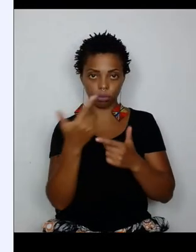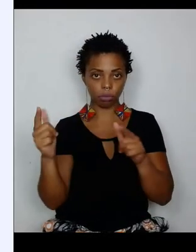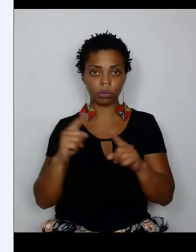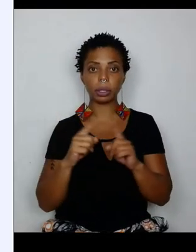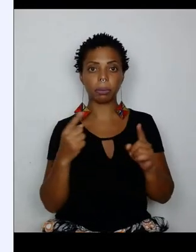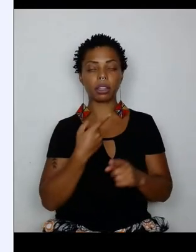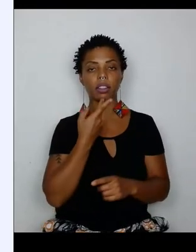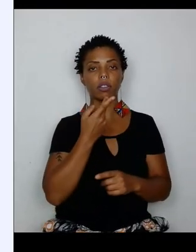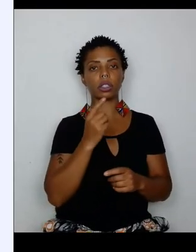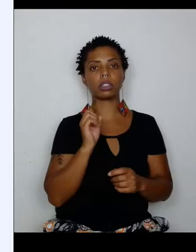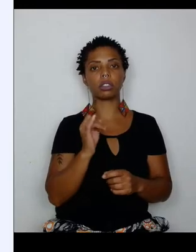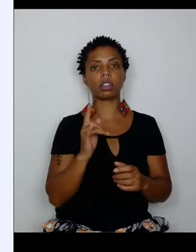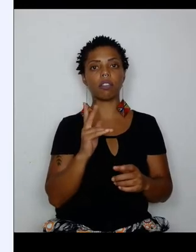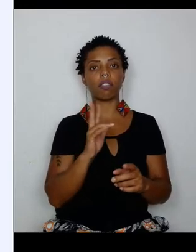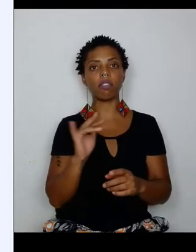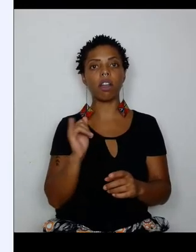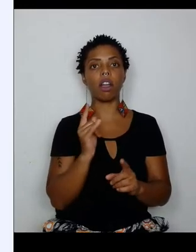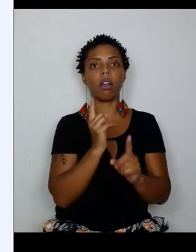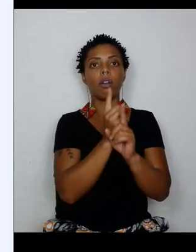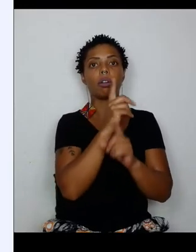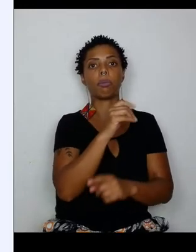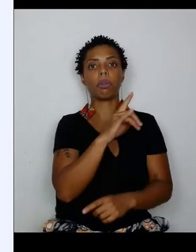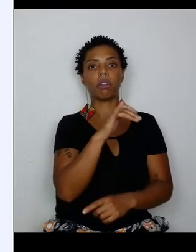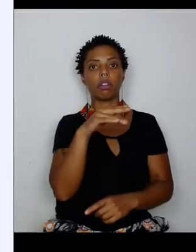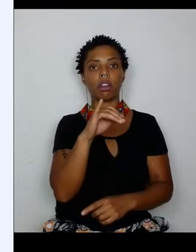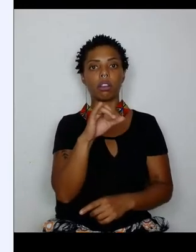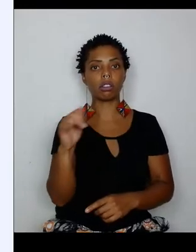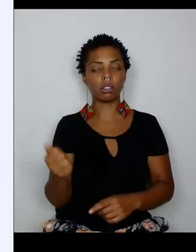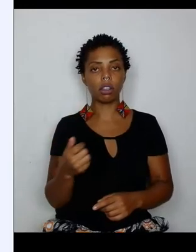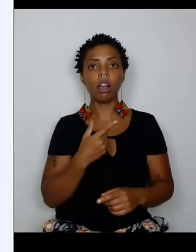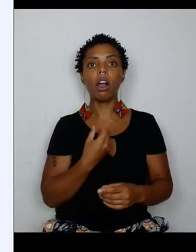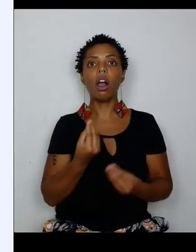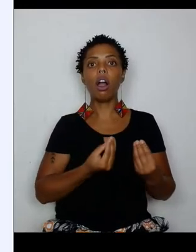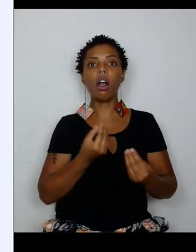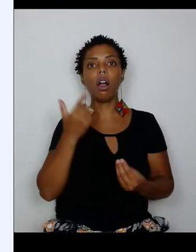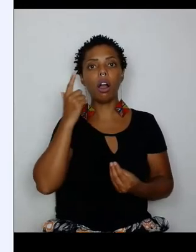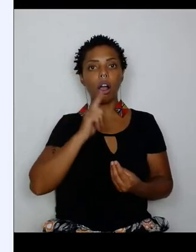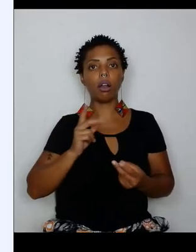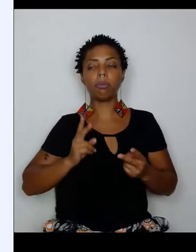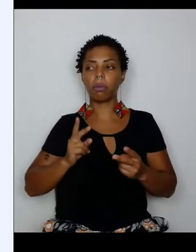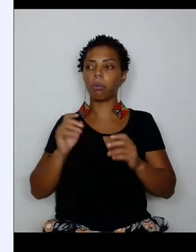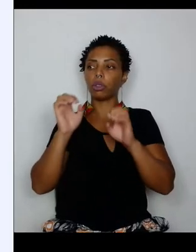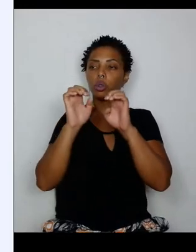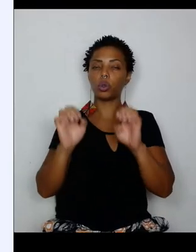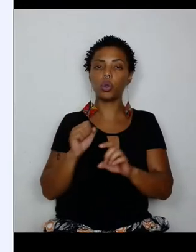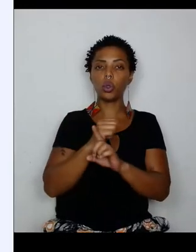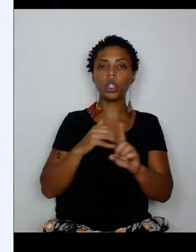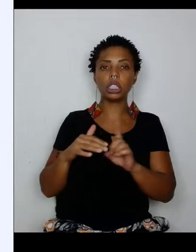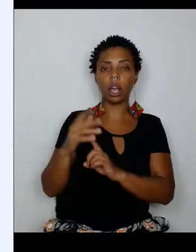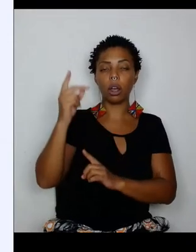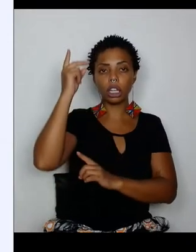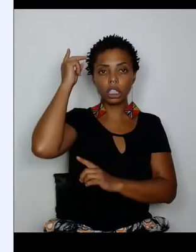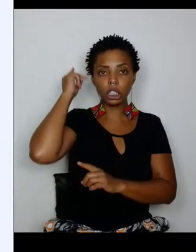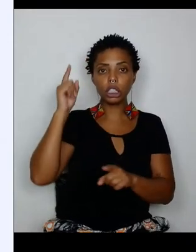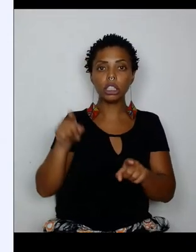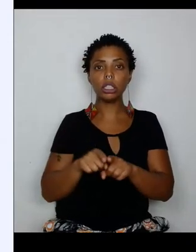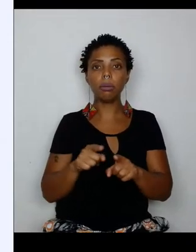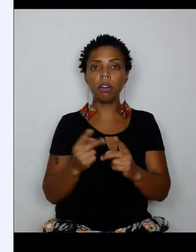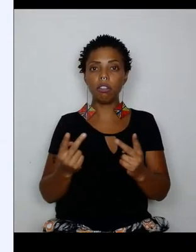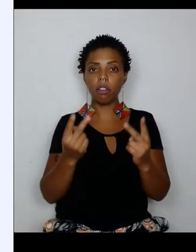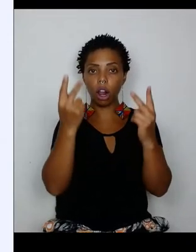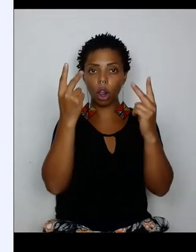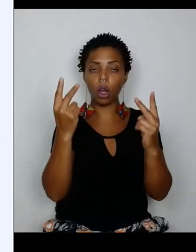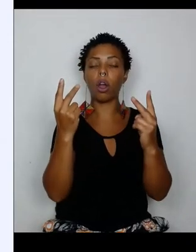older social structures older values uh and older hierarchies of gender that differed significantly from those of